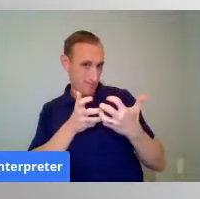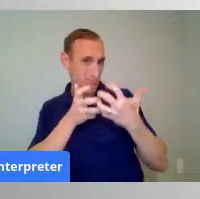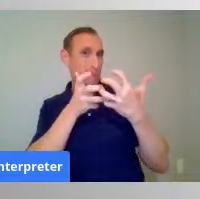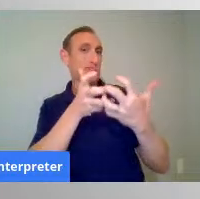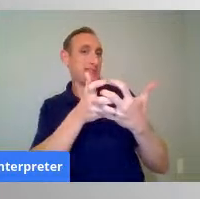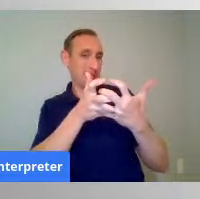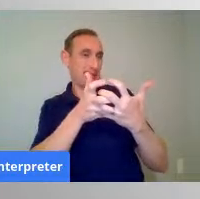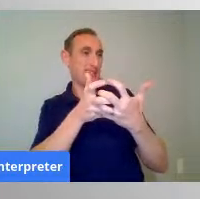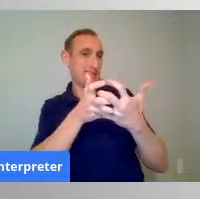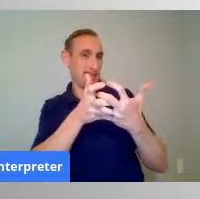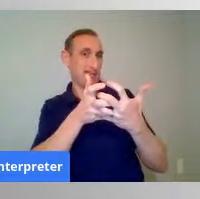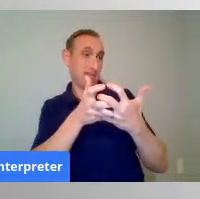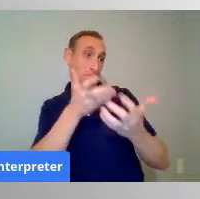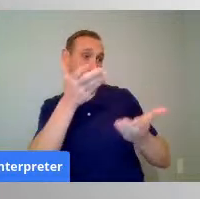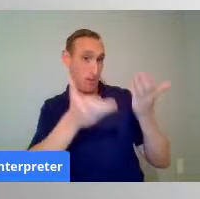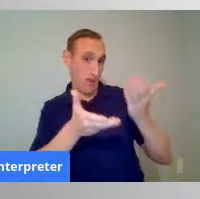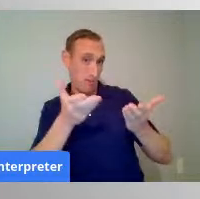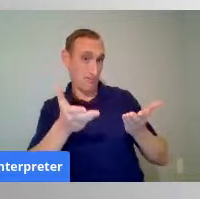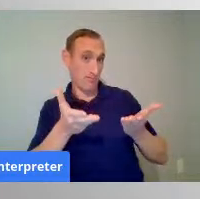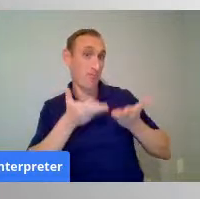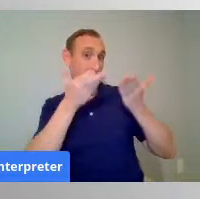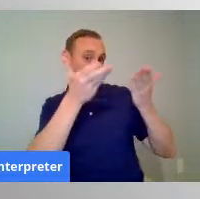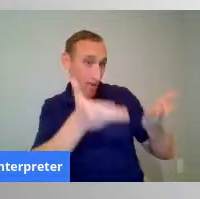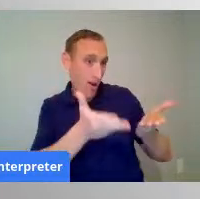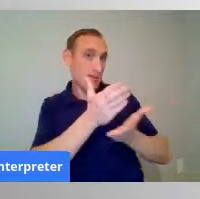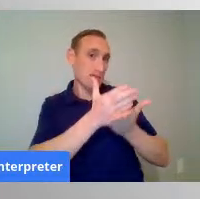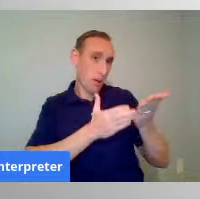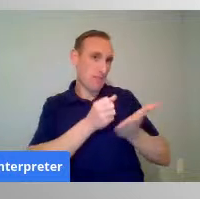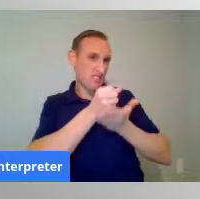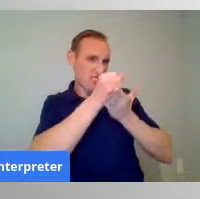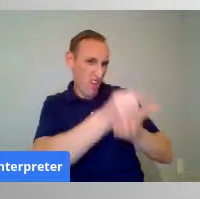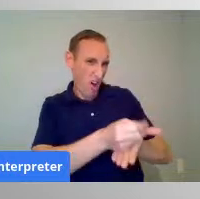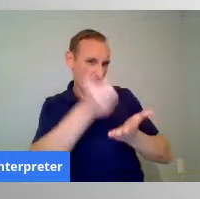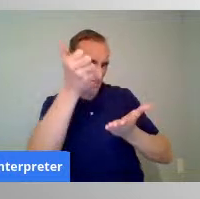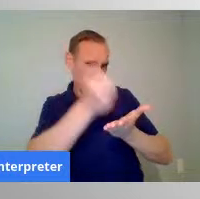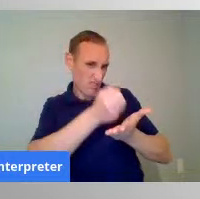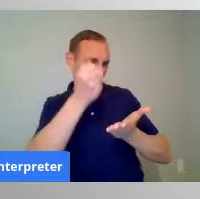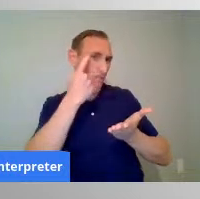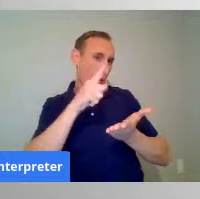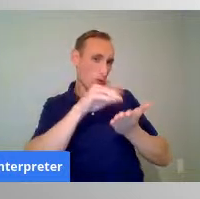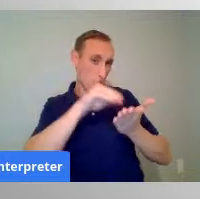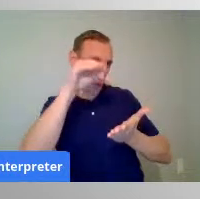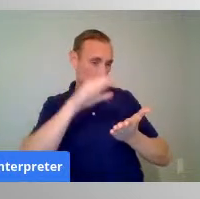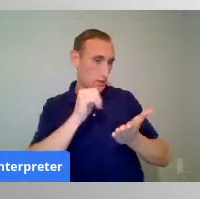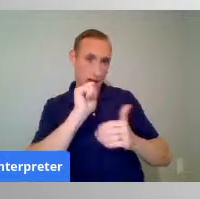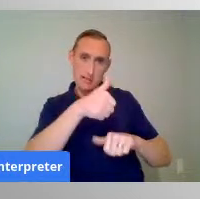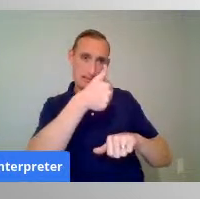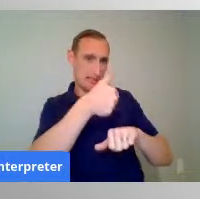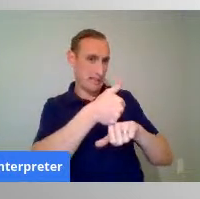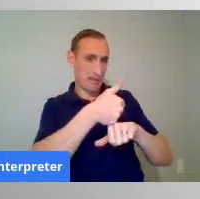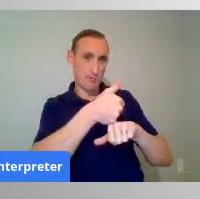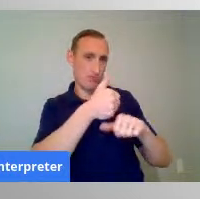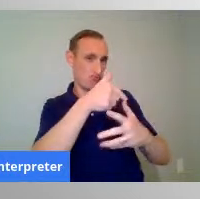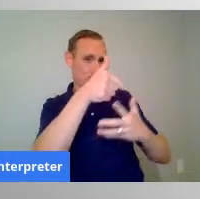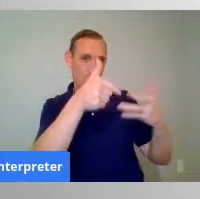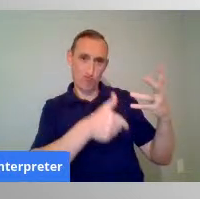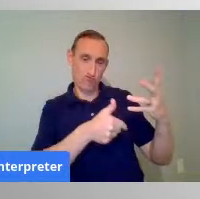to look at providing scholarships to students, but there was not an established protocol across all 14 sites.